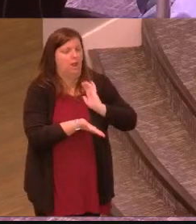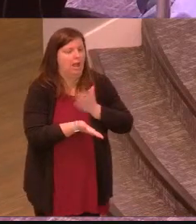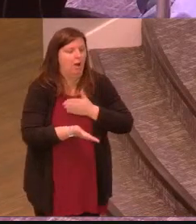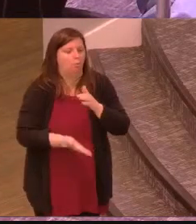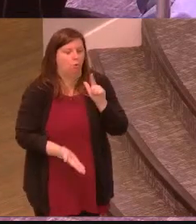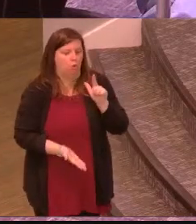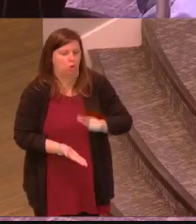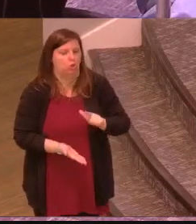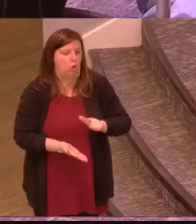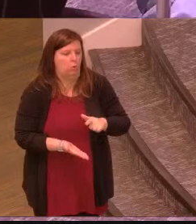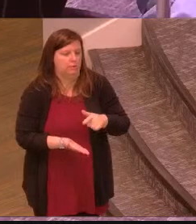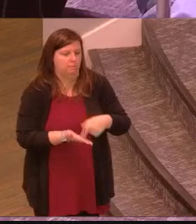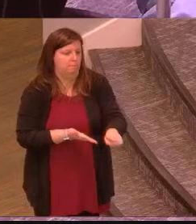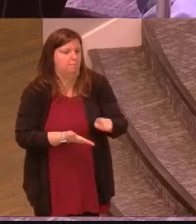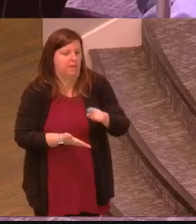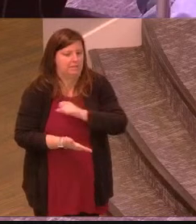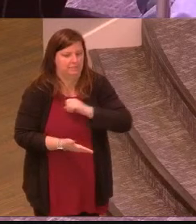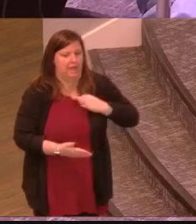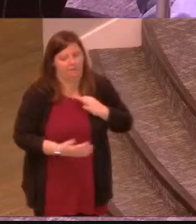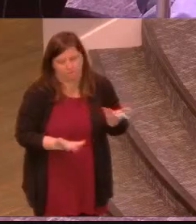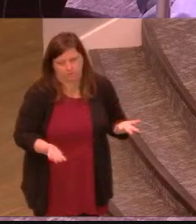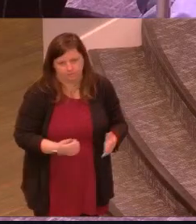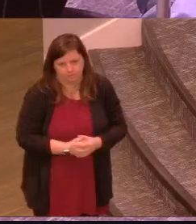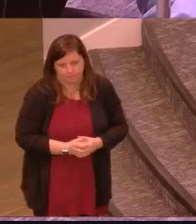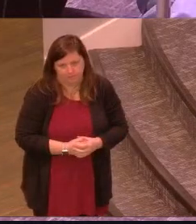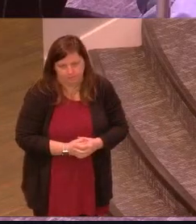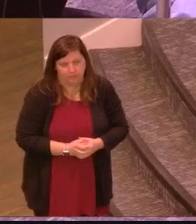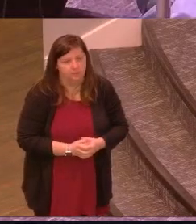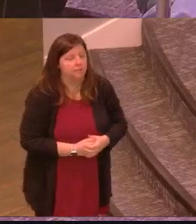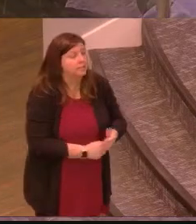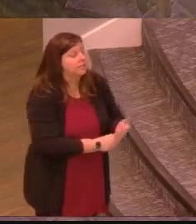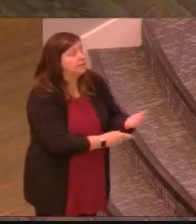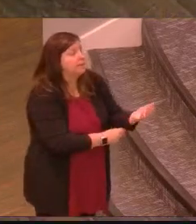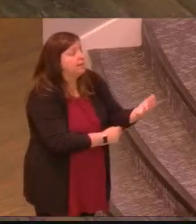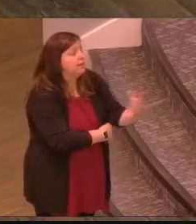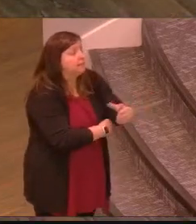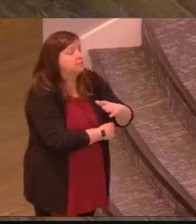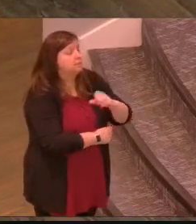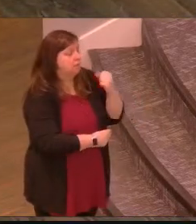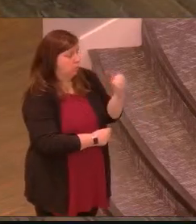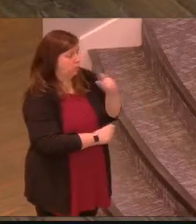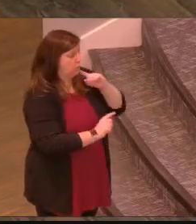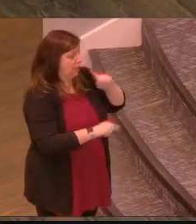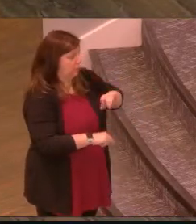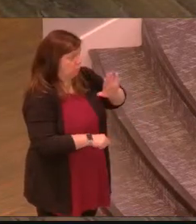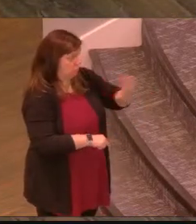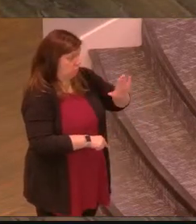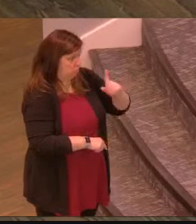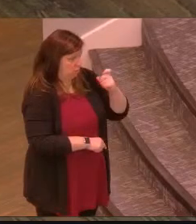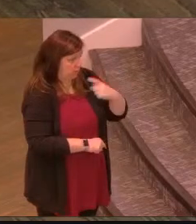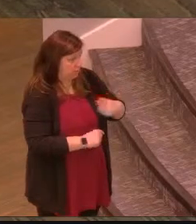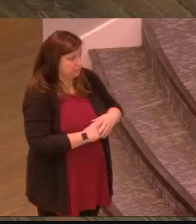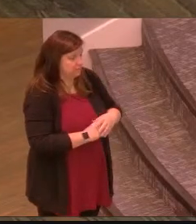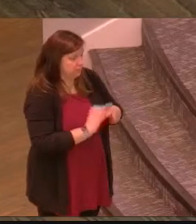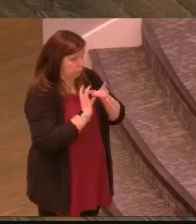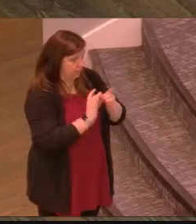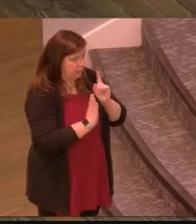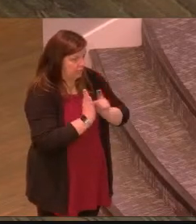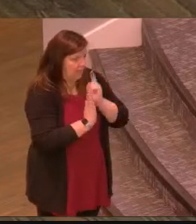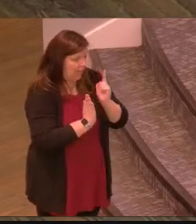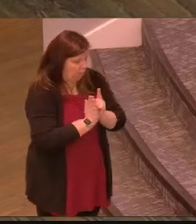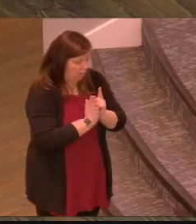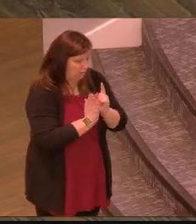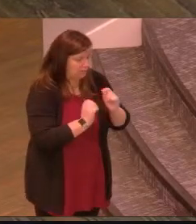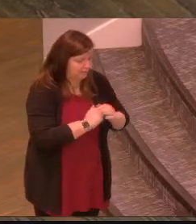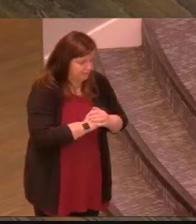that. So to answer your question regarding the hourly, so the process that I'm